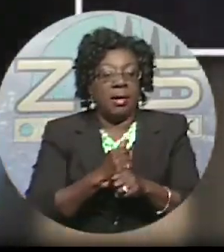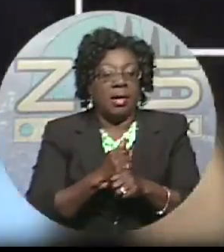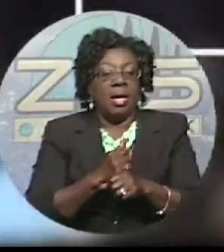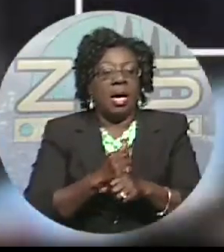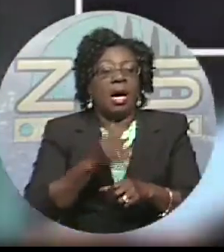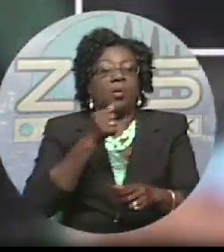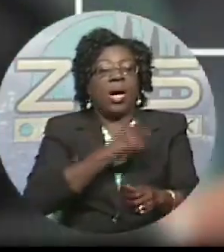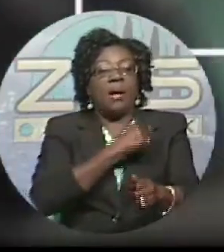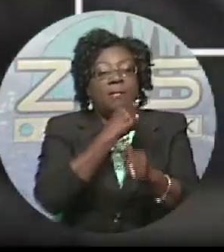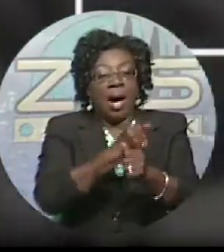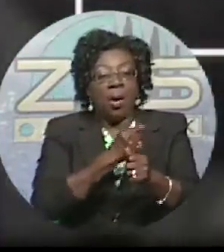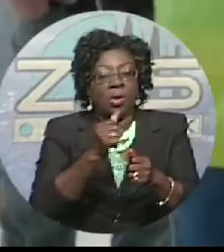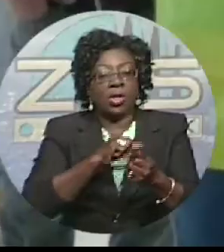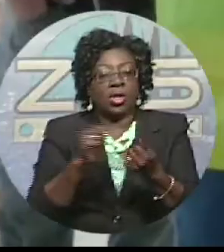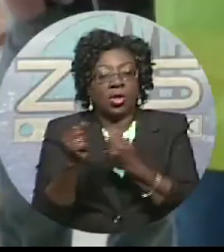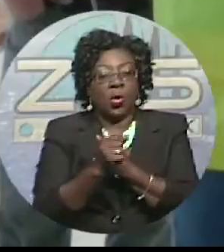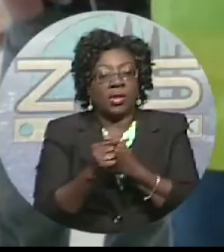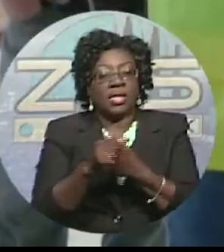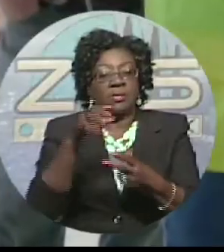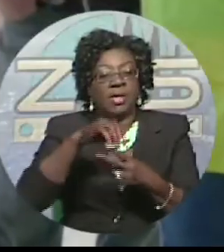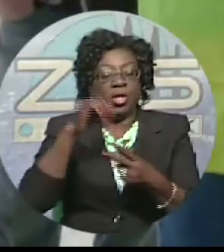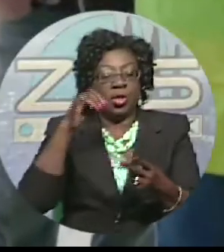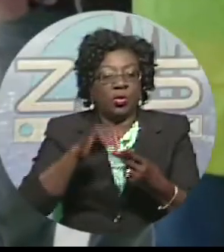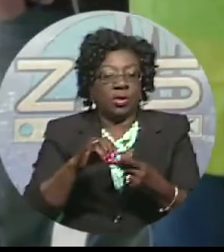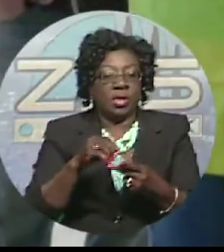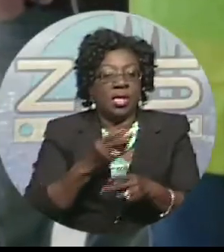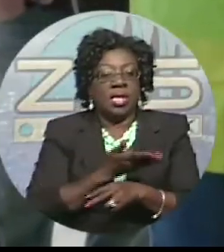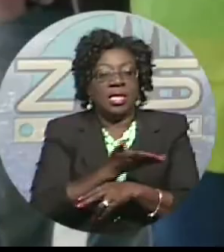selected, there is still more to be done.